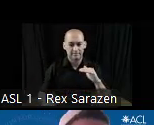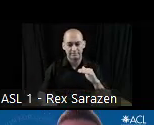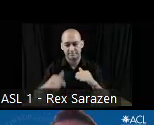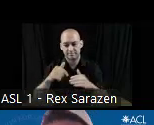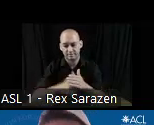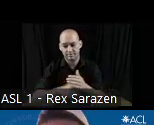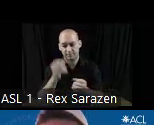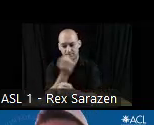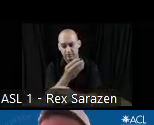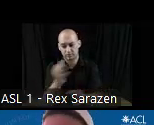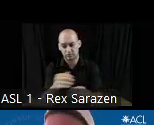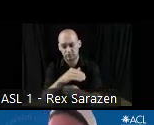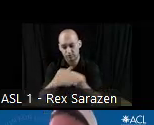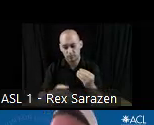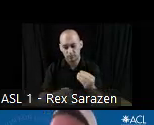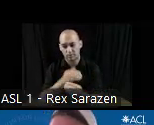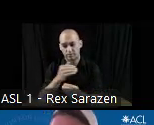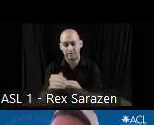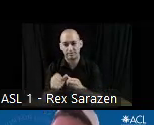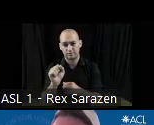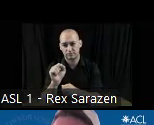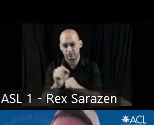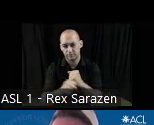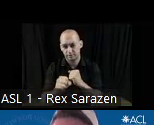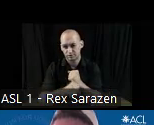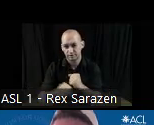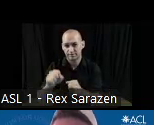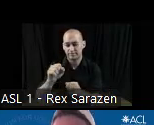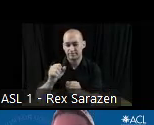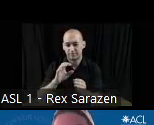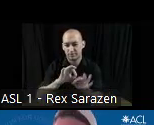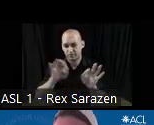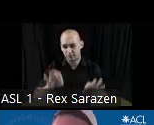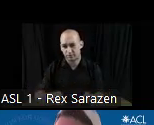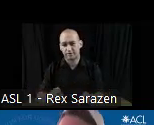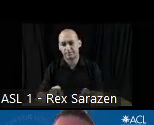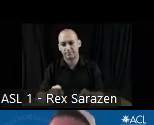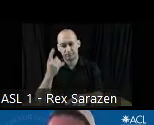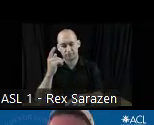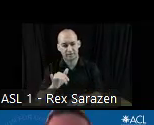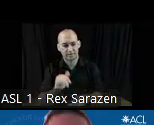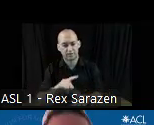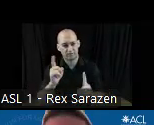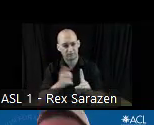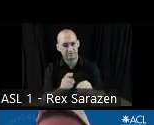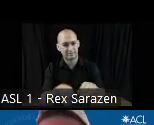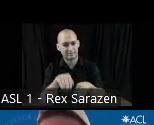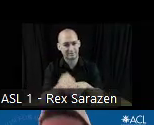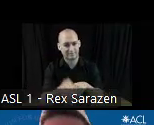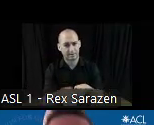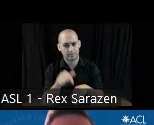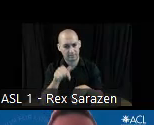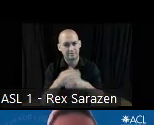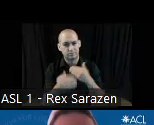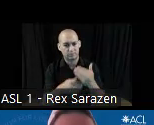details surrounding the strategic framework for a national plan on aging. So our first step in this